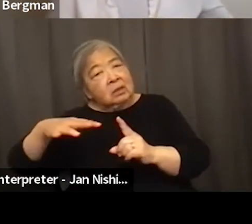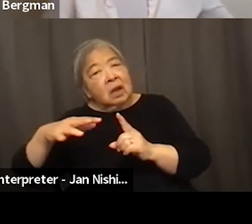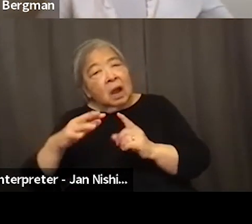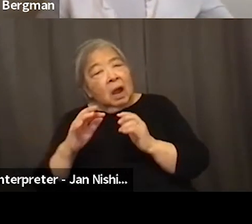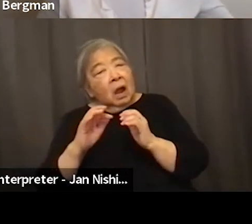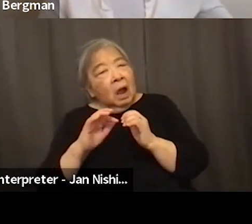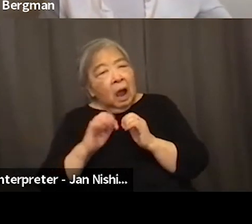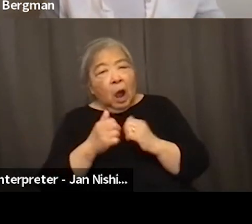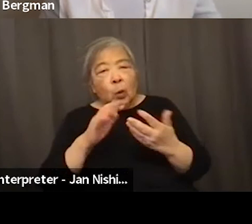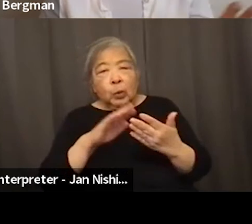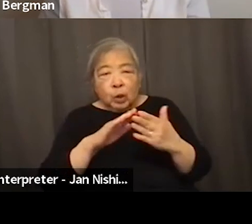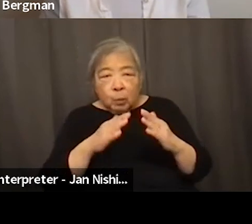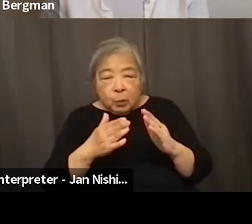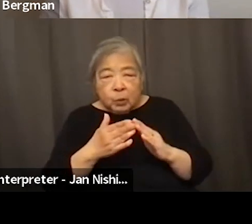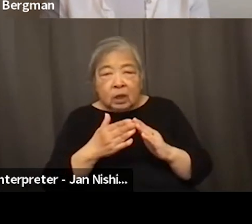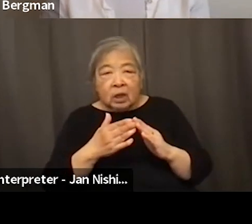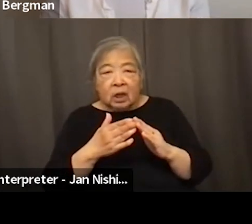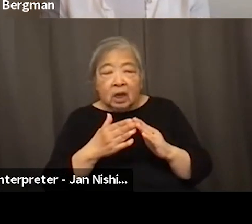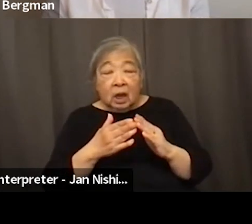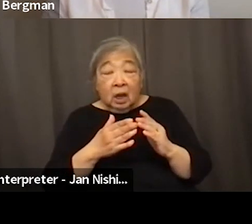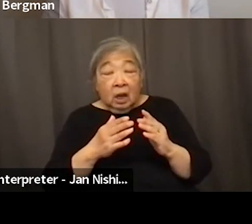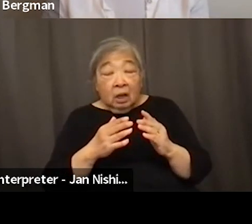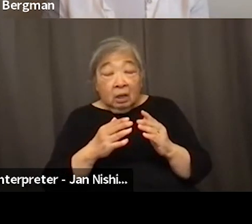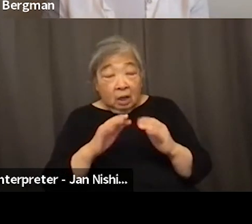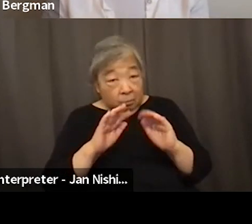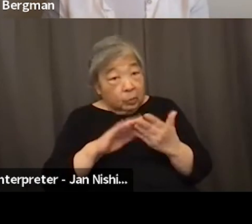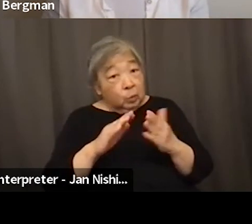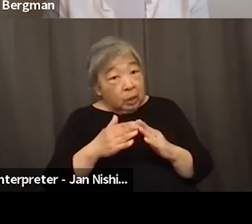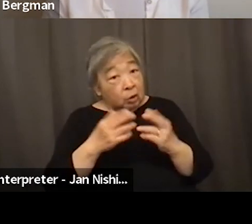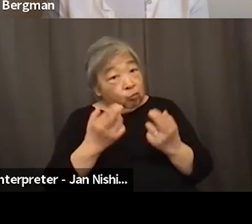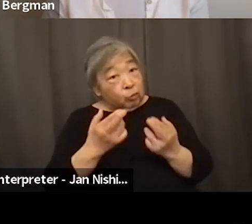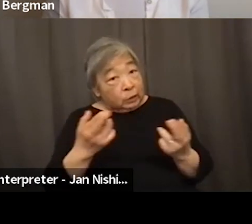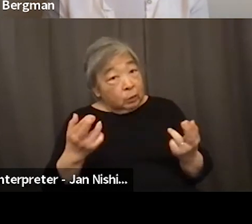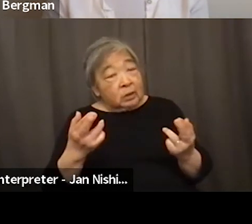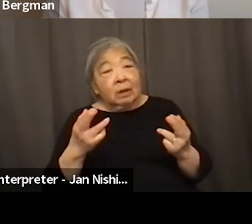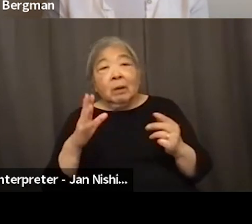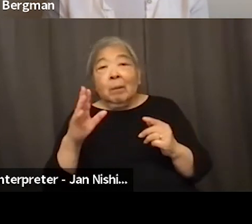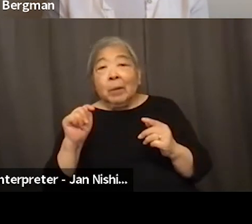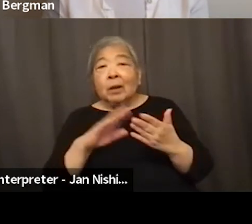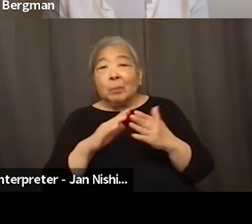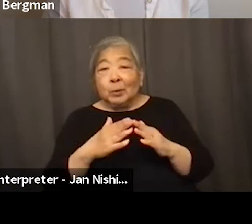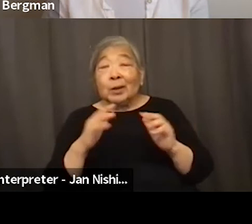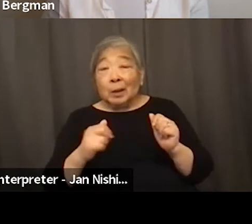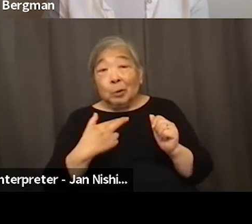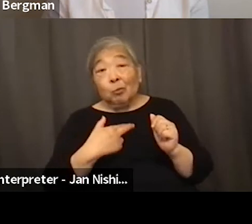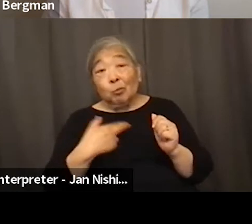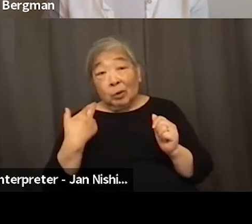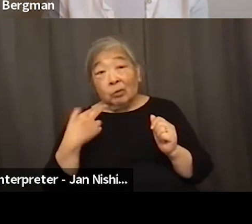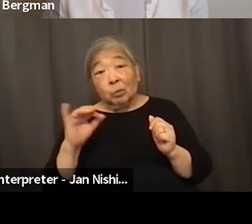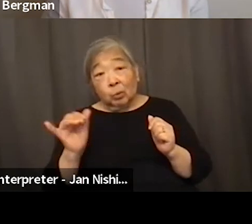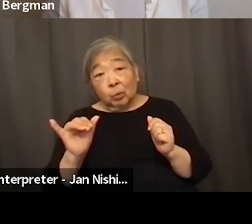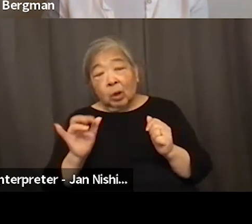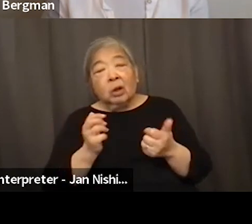in which the community is also a resource, but the community can also be a risk. And so the challenge is